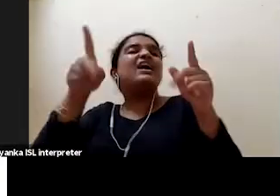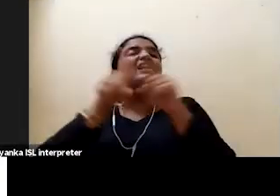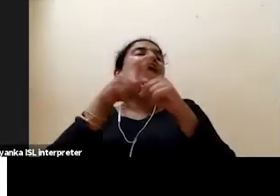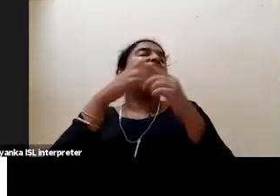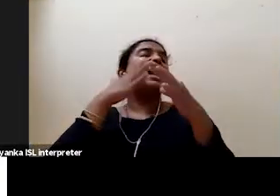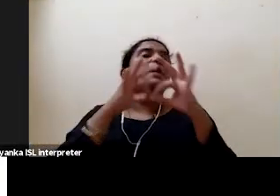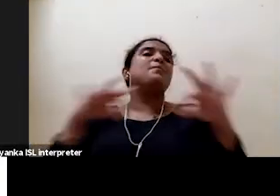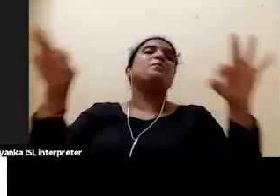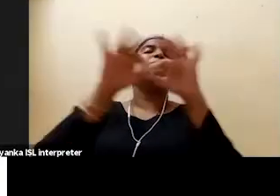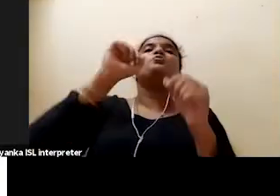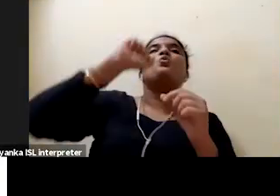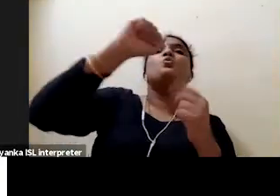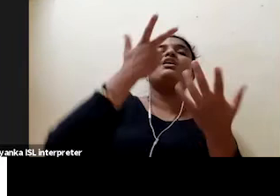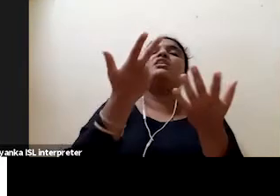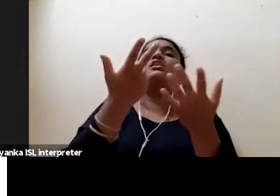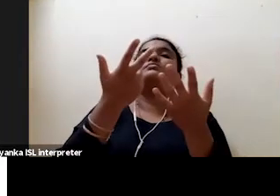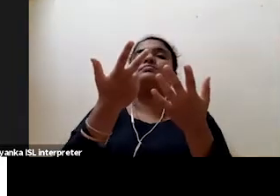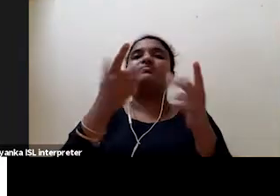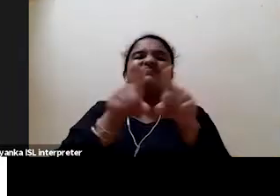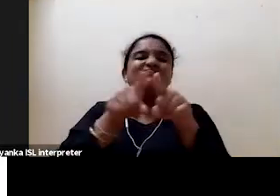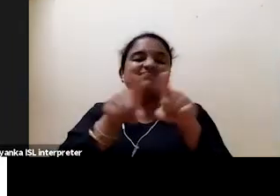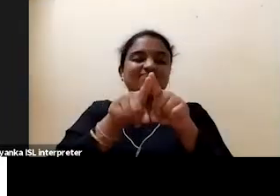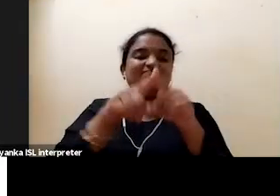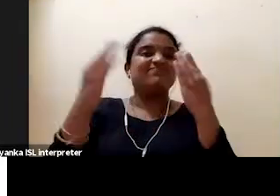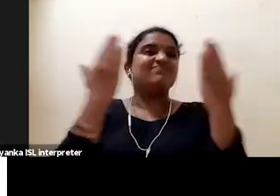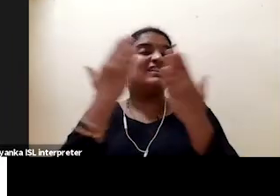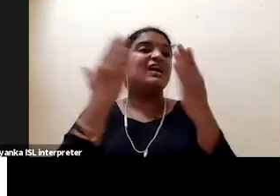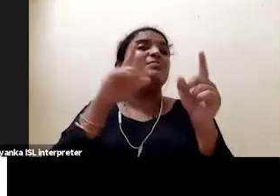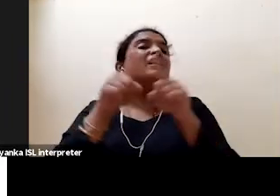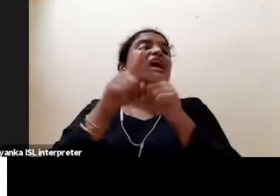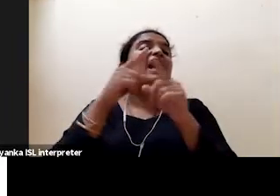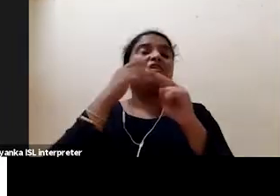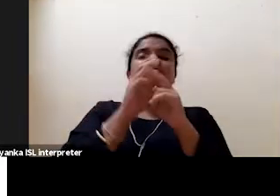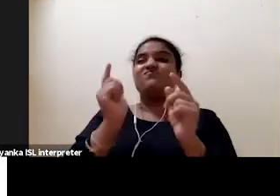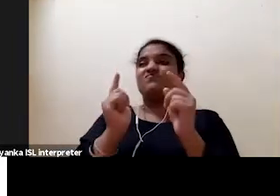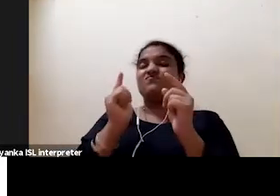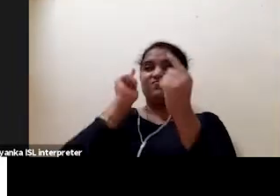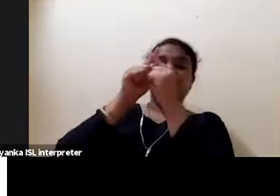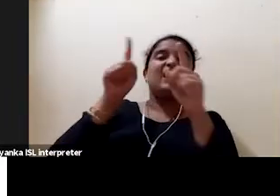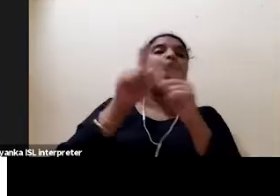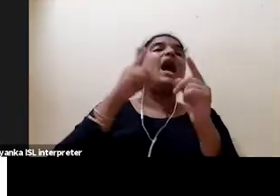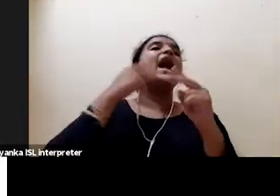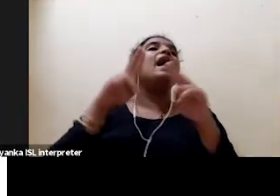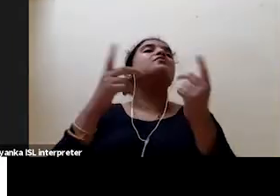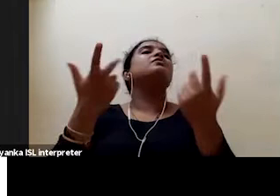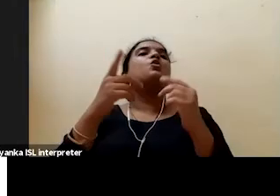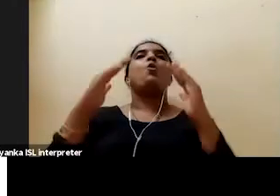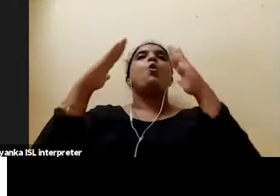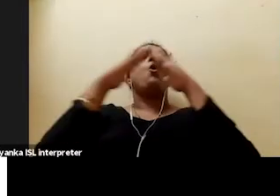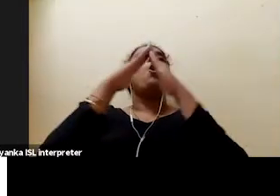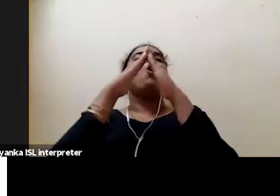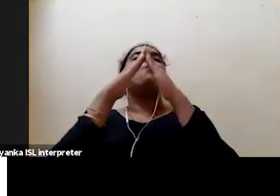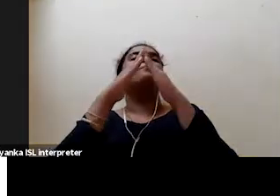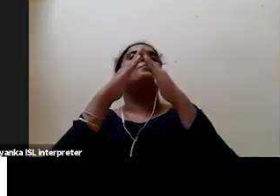cuisine. Or you this is how, when someone is, say, doing an article on, say, home chefs, or someone is doing